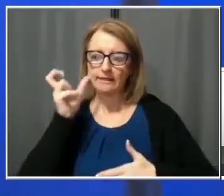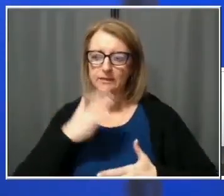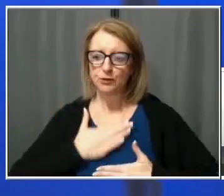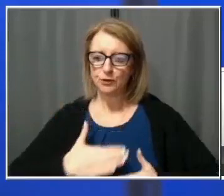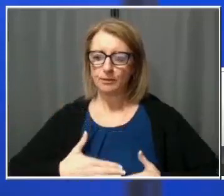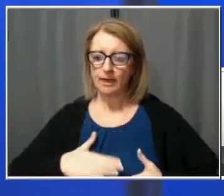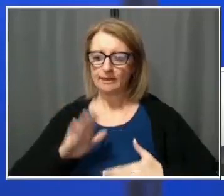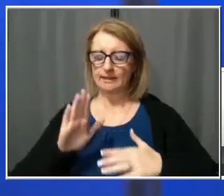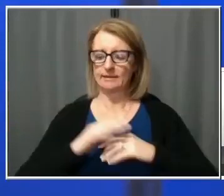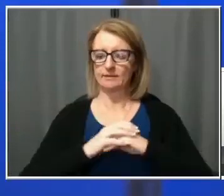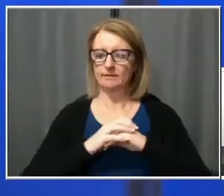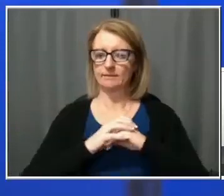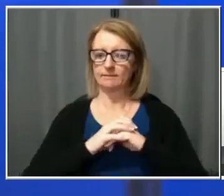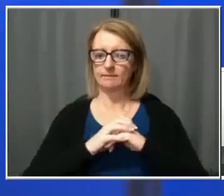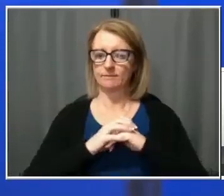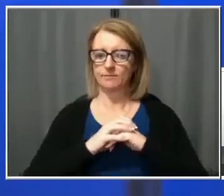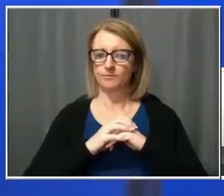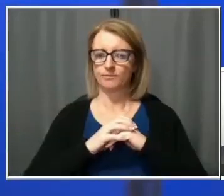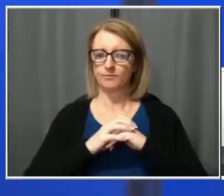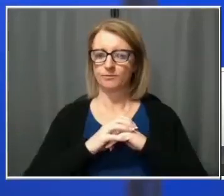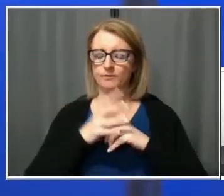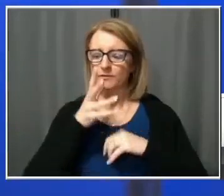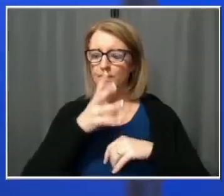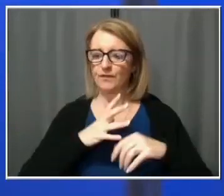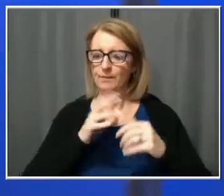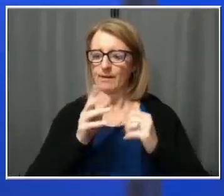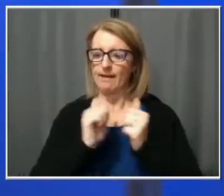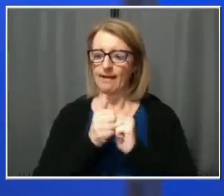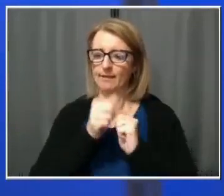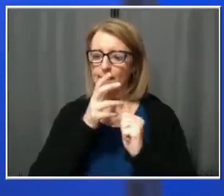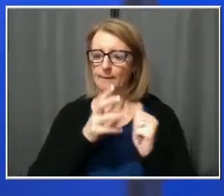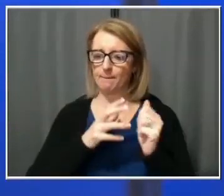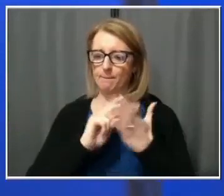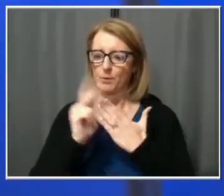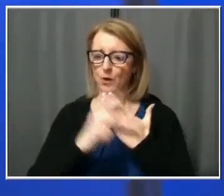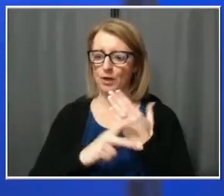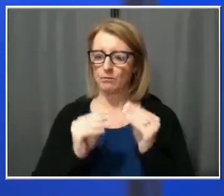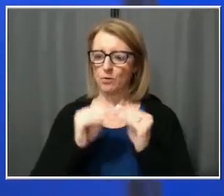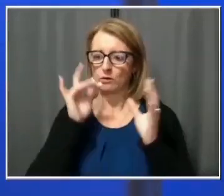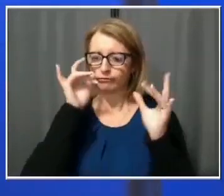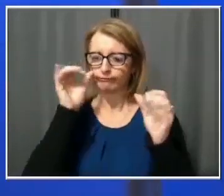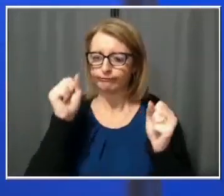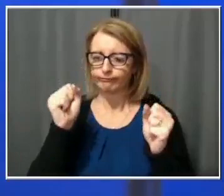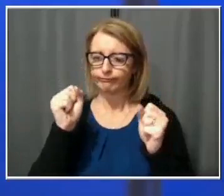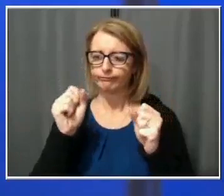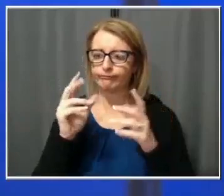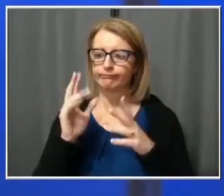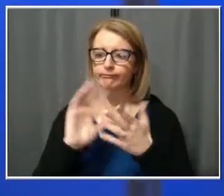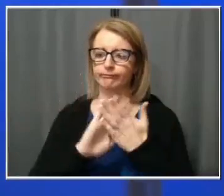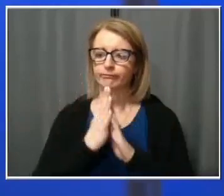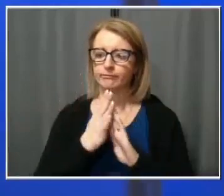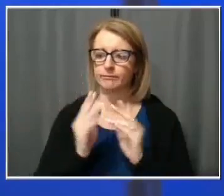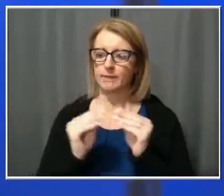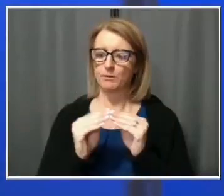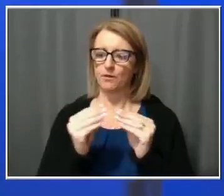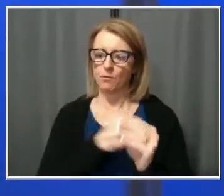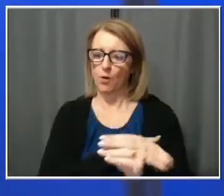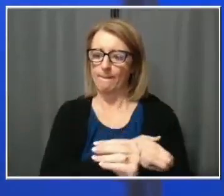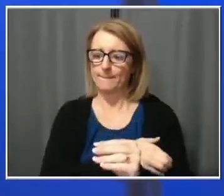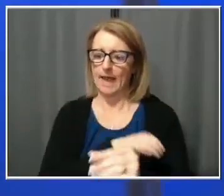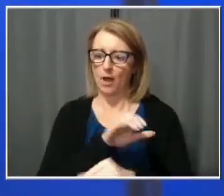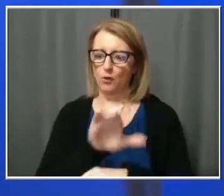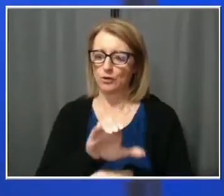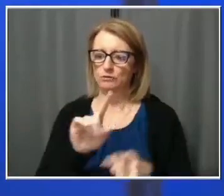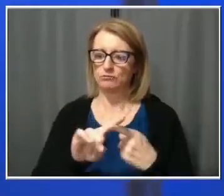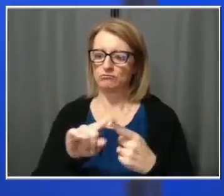I think with this female athlete program, I think as the more traction it gets, the more people are going to feel empowered to take